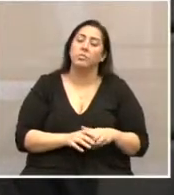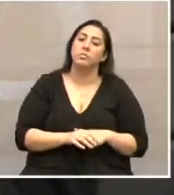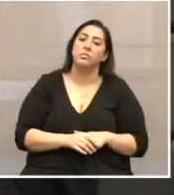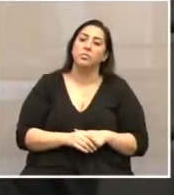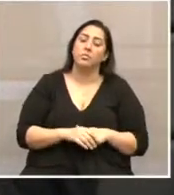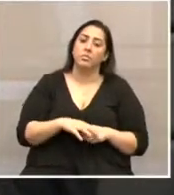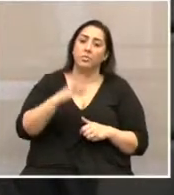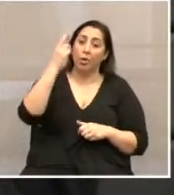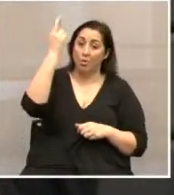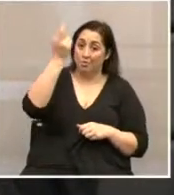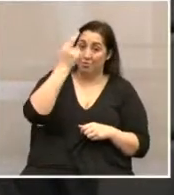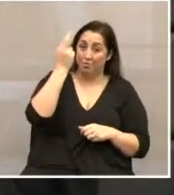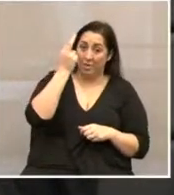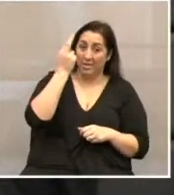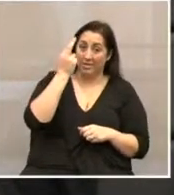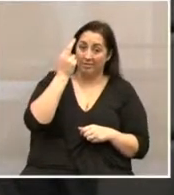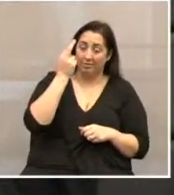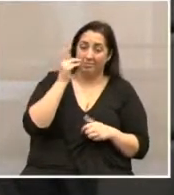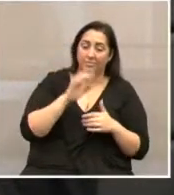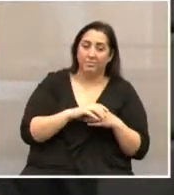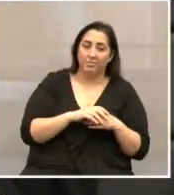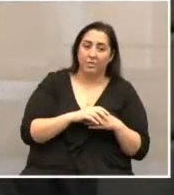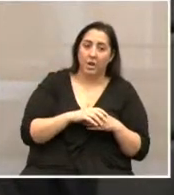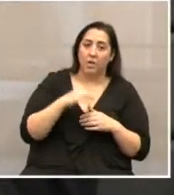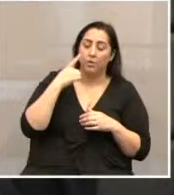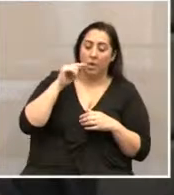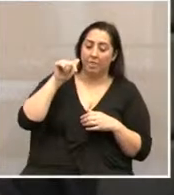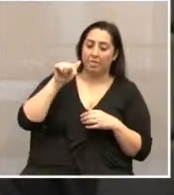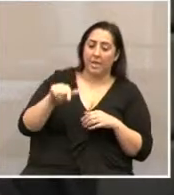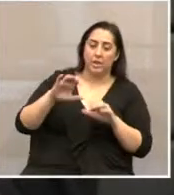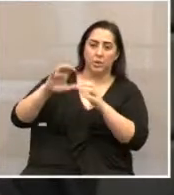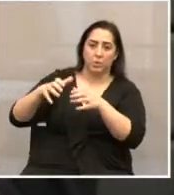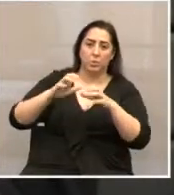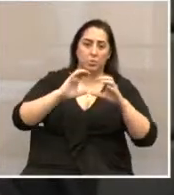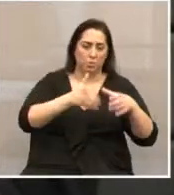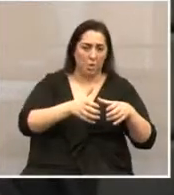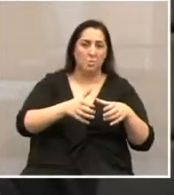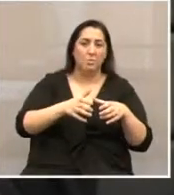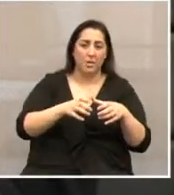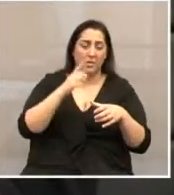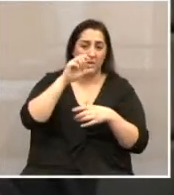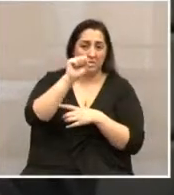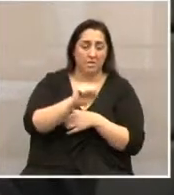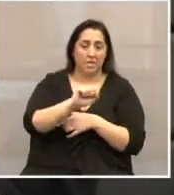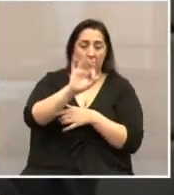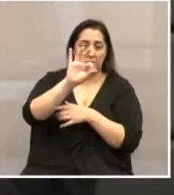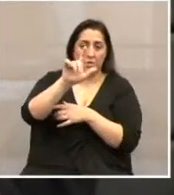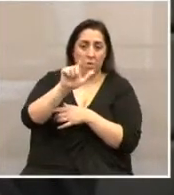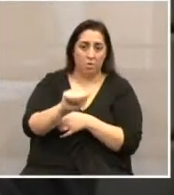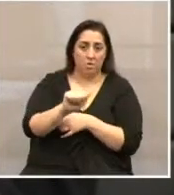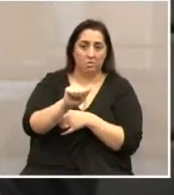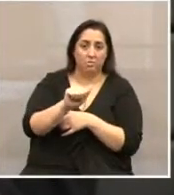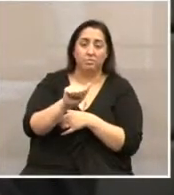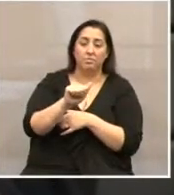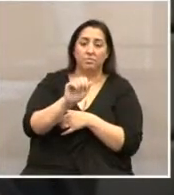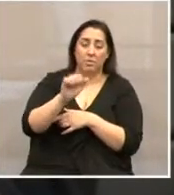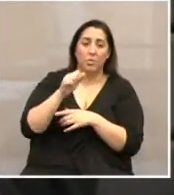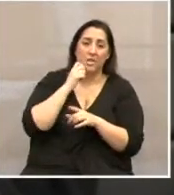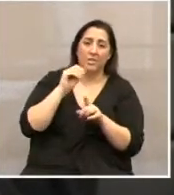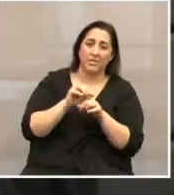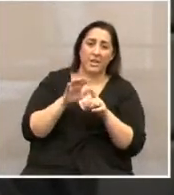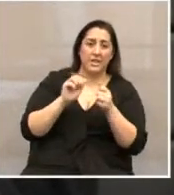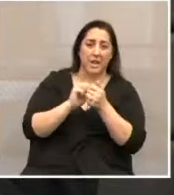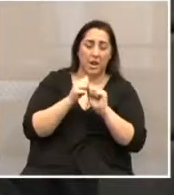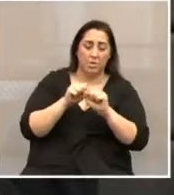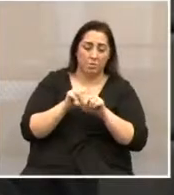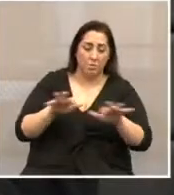South Florida groups has contributed to the way in which mis and disinformation has spread with the objective of winning the votes